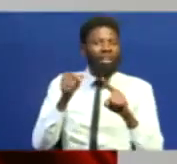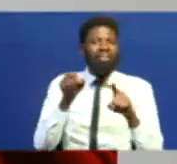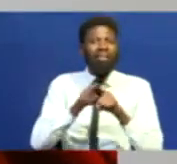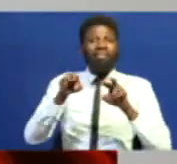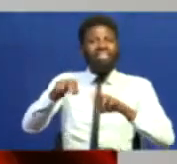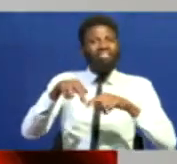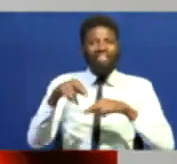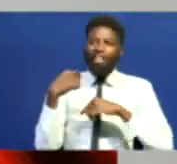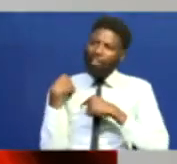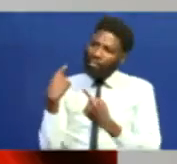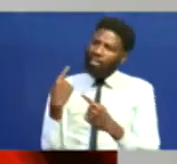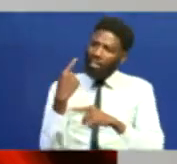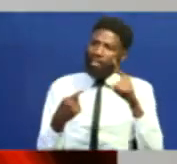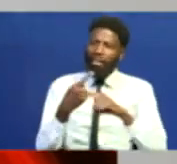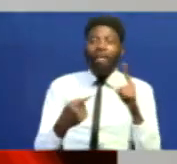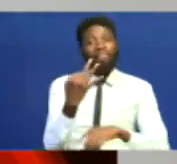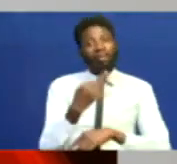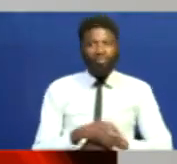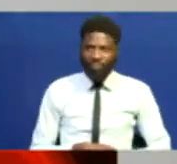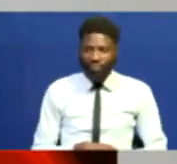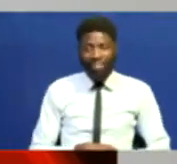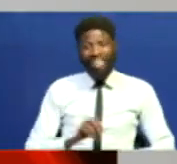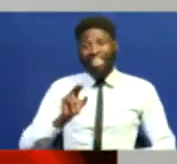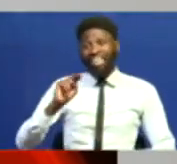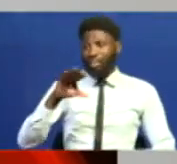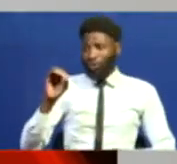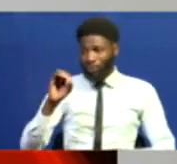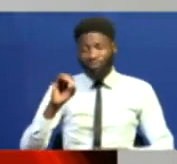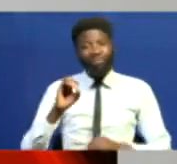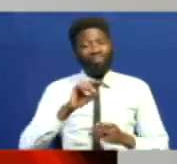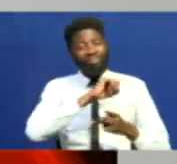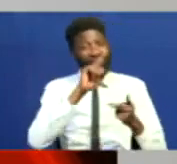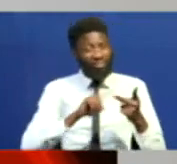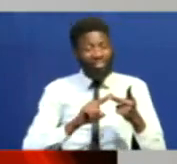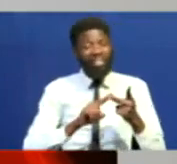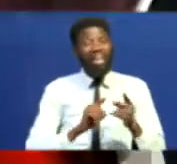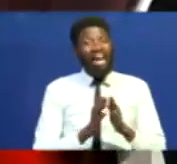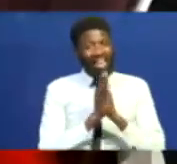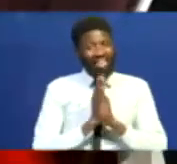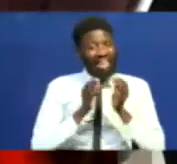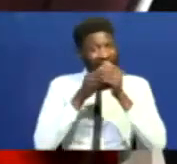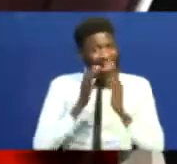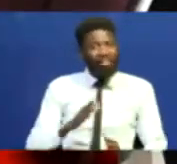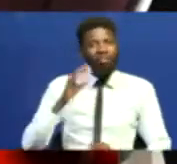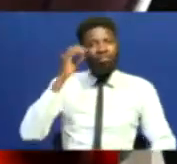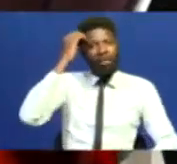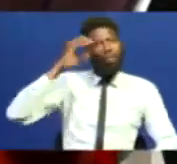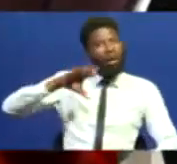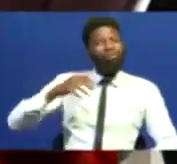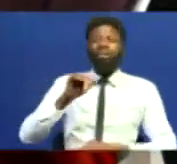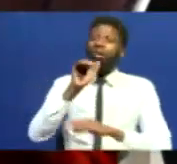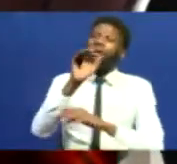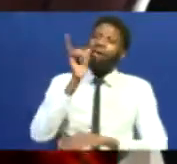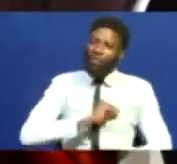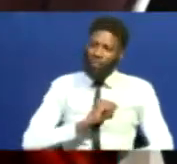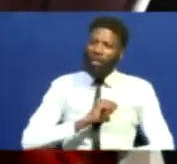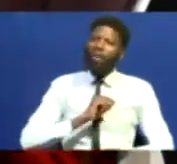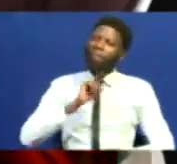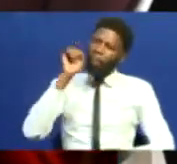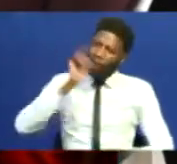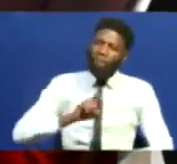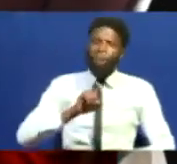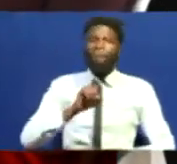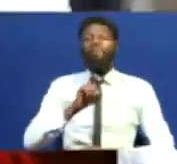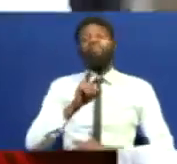These as non-governmental organizations and religious leaders in Kiambu County have called for improved laws and services to end violence